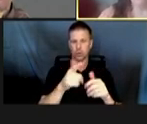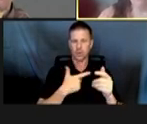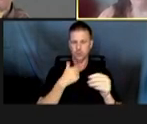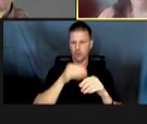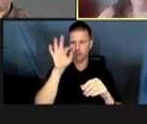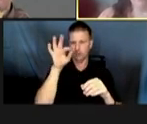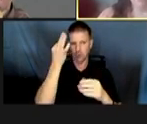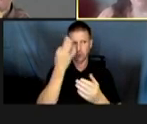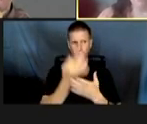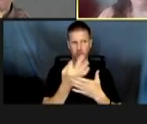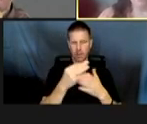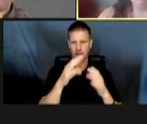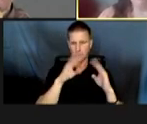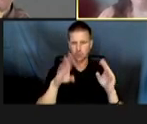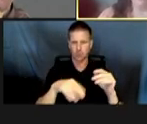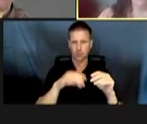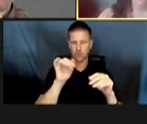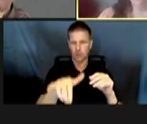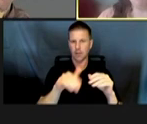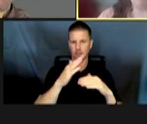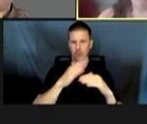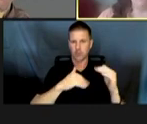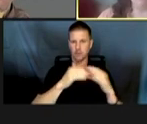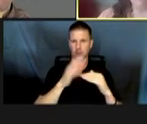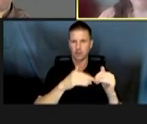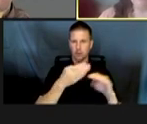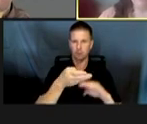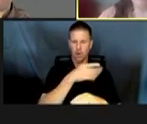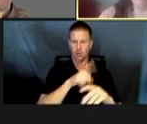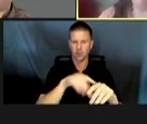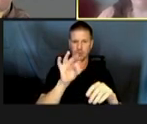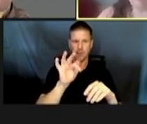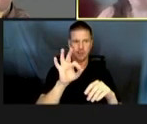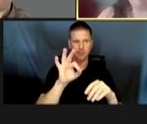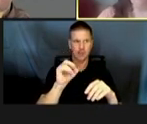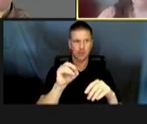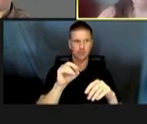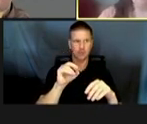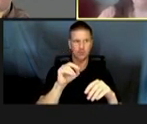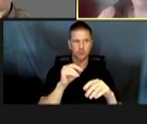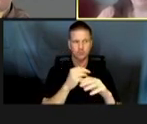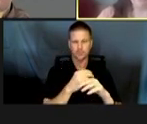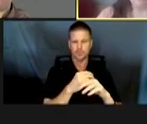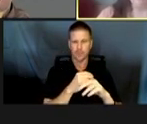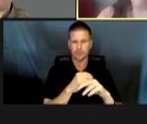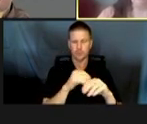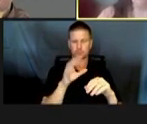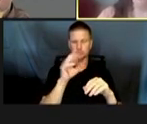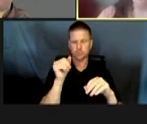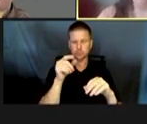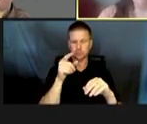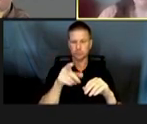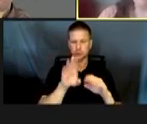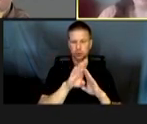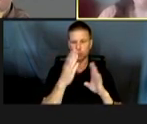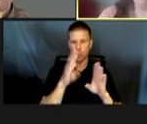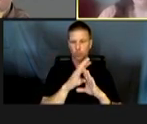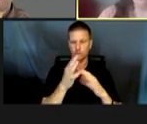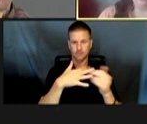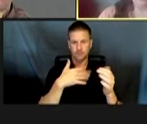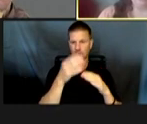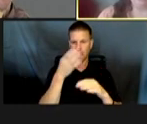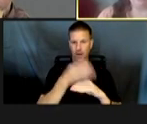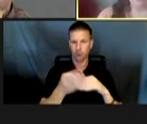funded housing that had been built prior to 1990, in the decades earlier. And the doors, even after